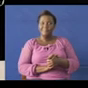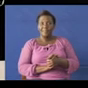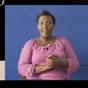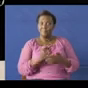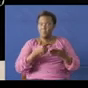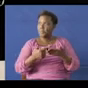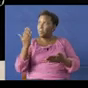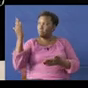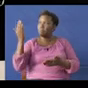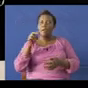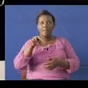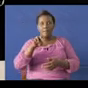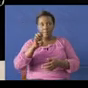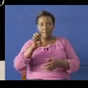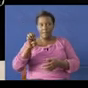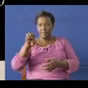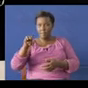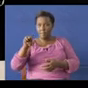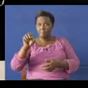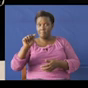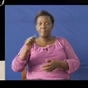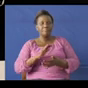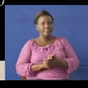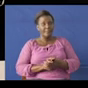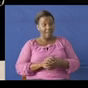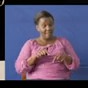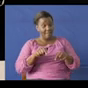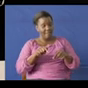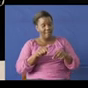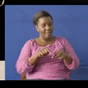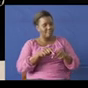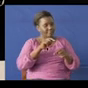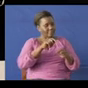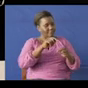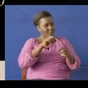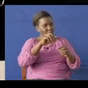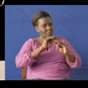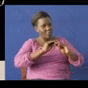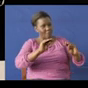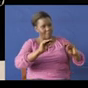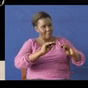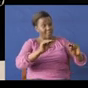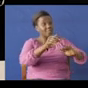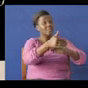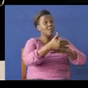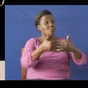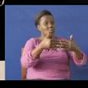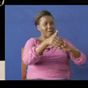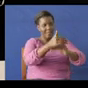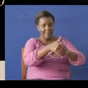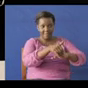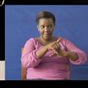Hello, my name is Madam Neema, and today I'm going to present to you a lesson